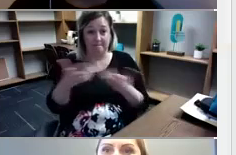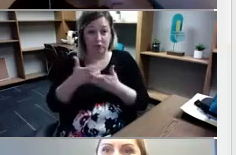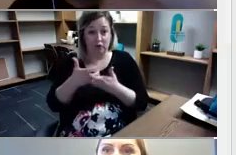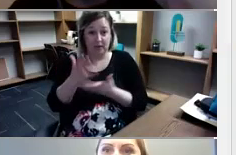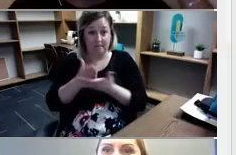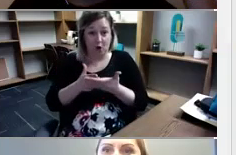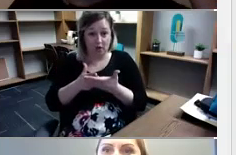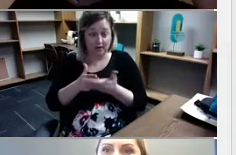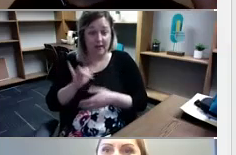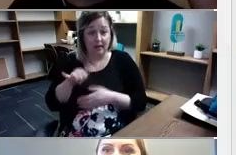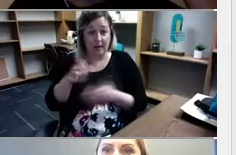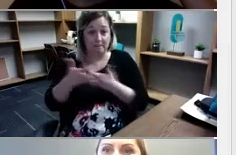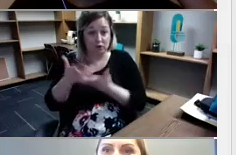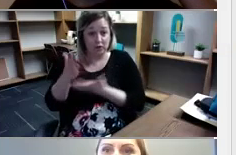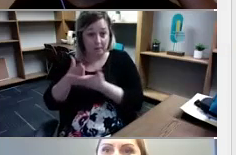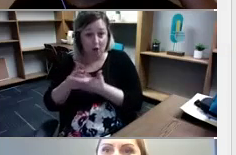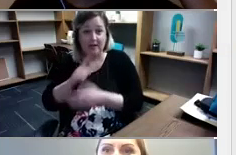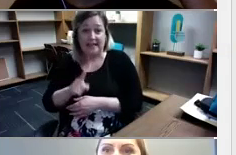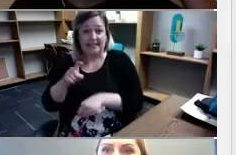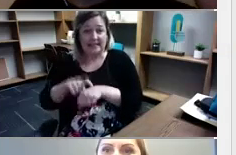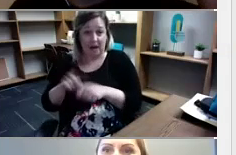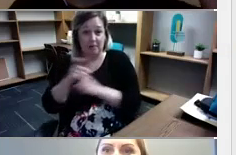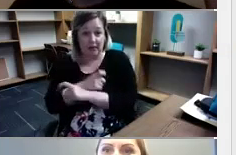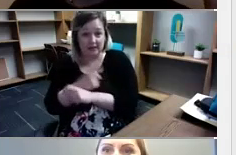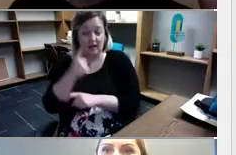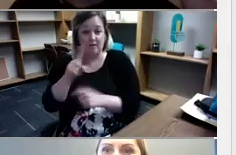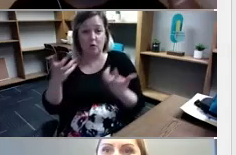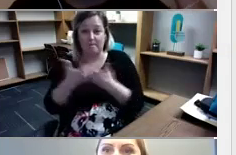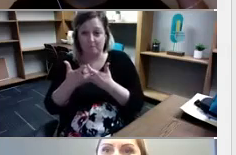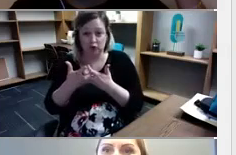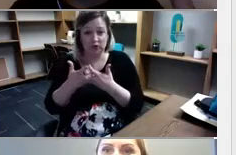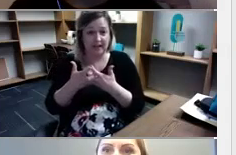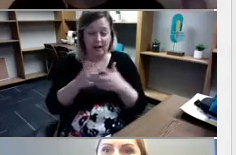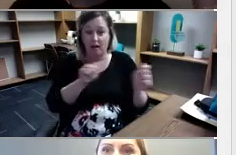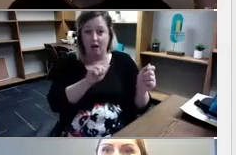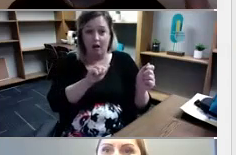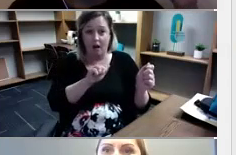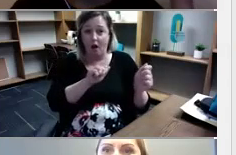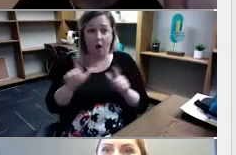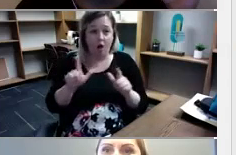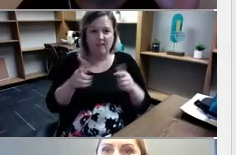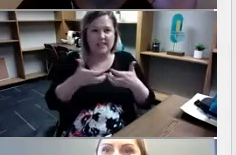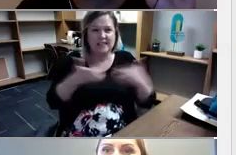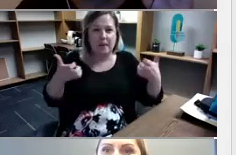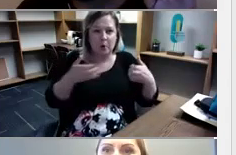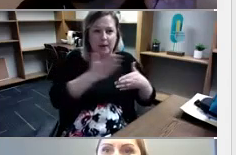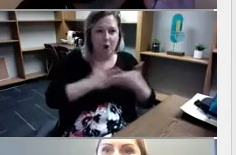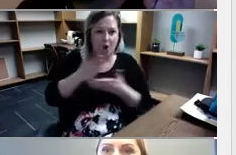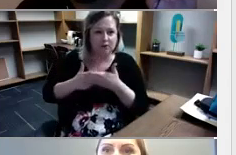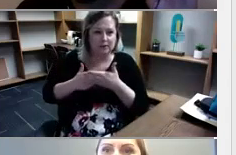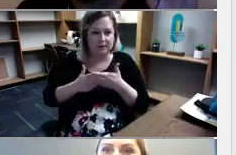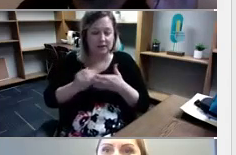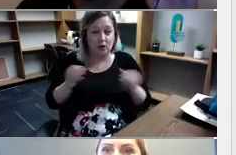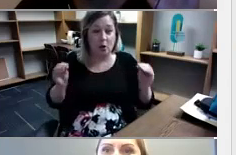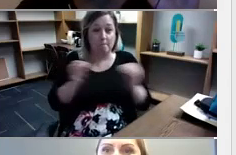time complexity for merging all of these divided components together, right? So in this particular case, for the